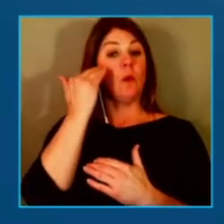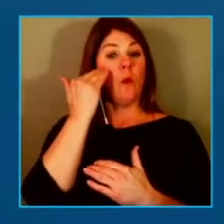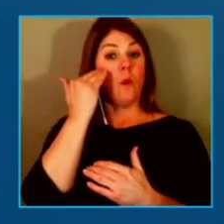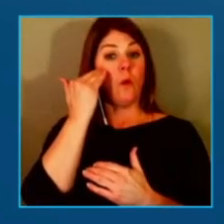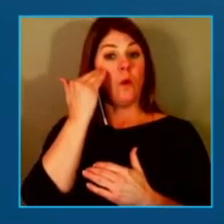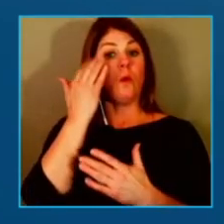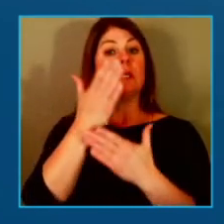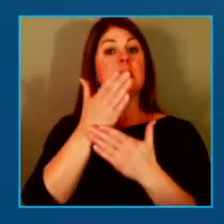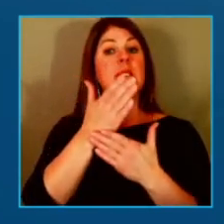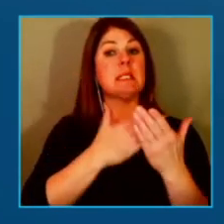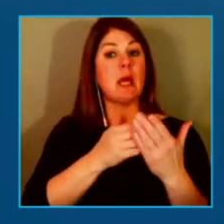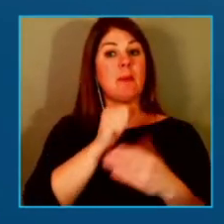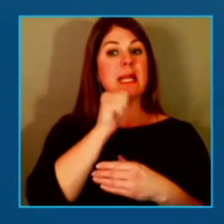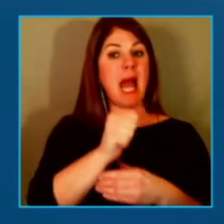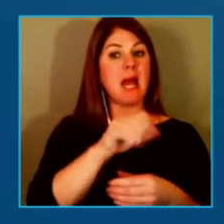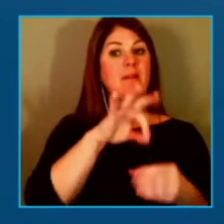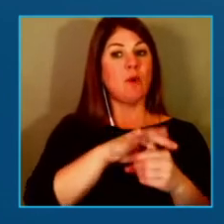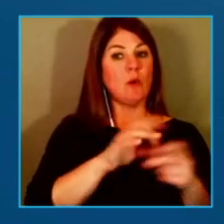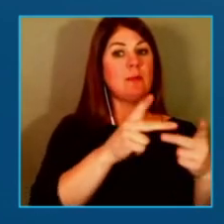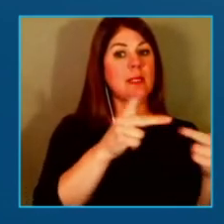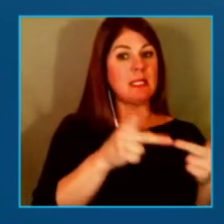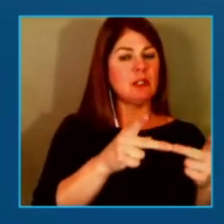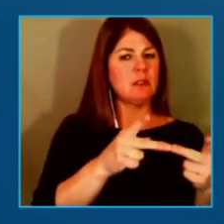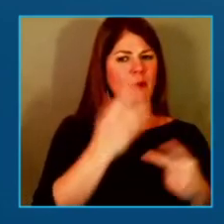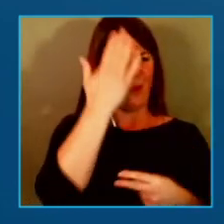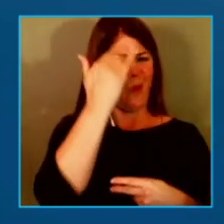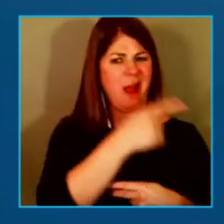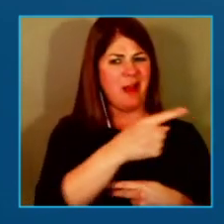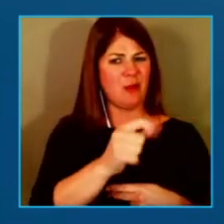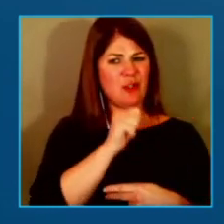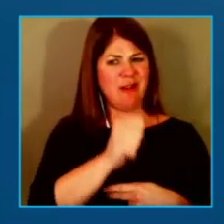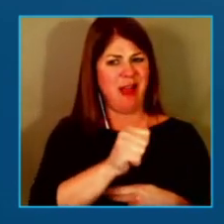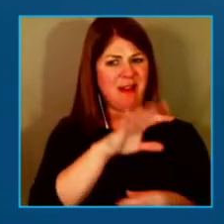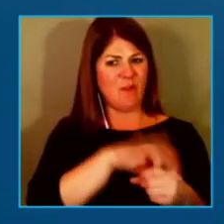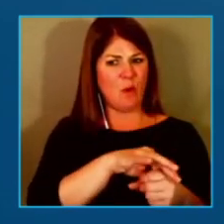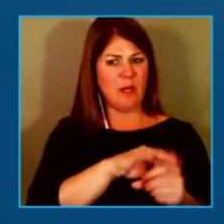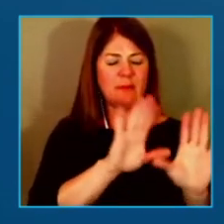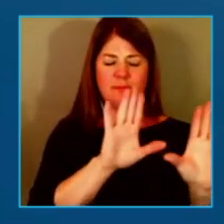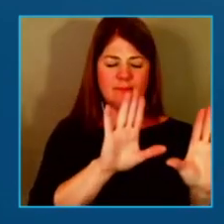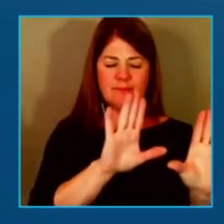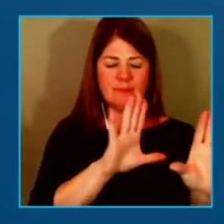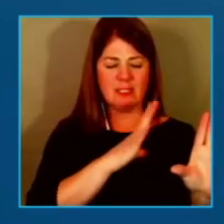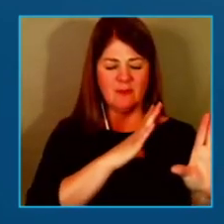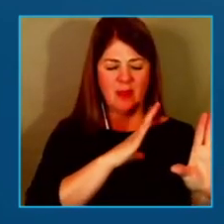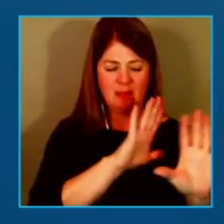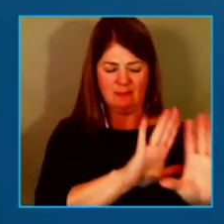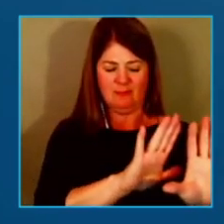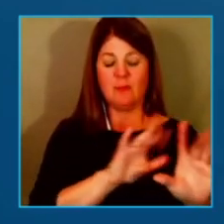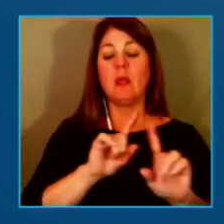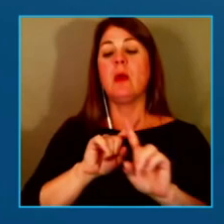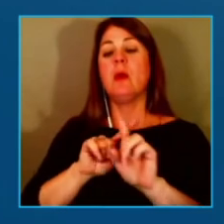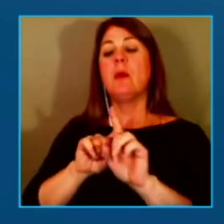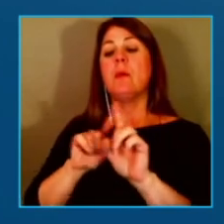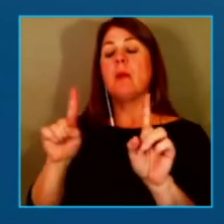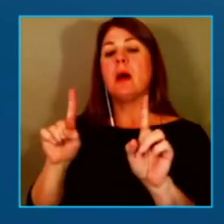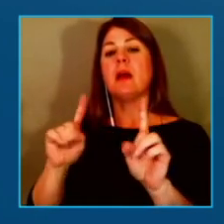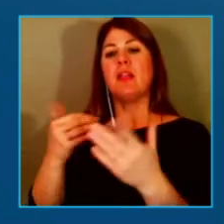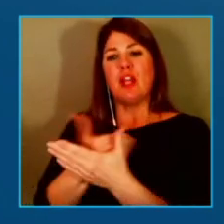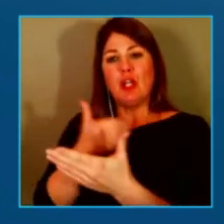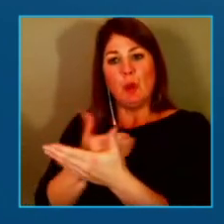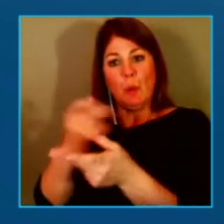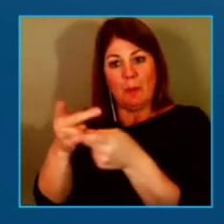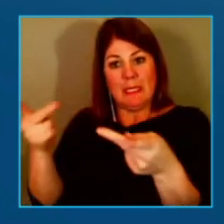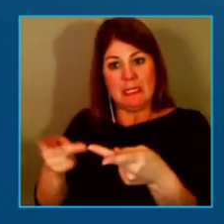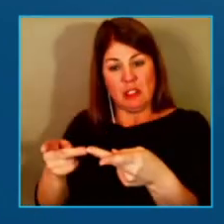some non-voting positions. I don't know why they're non-voting, and I'm not asking for any of the details, but just that these new